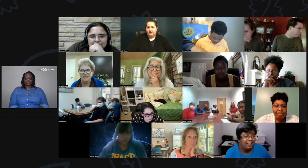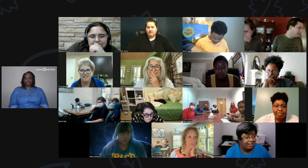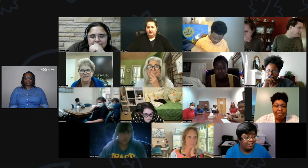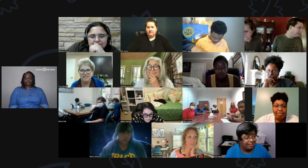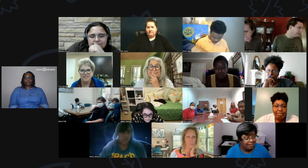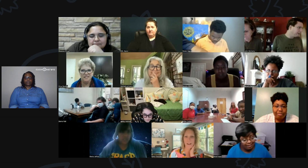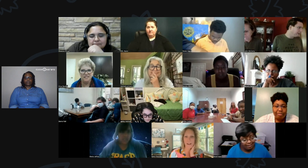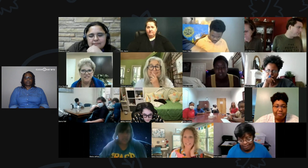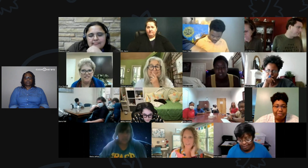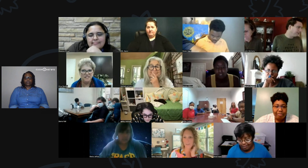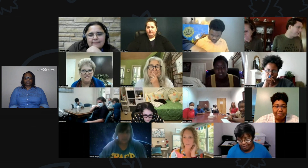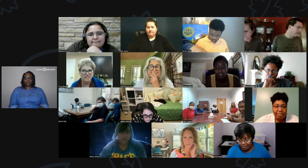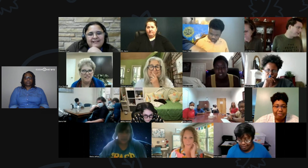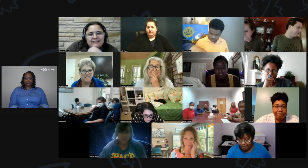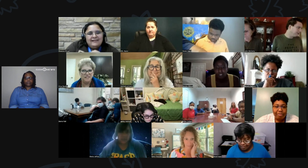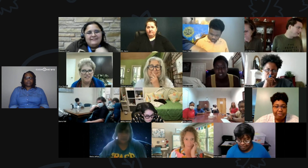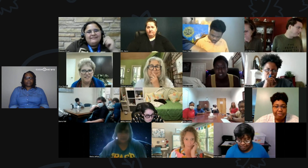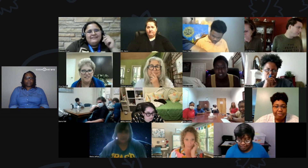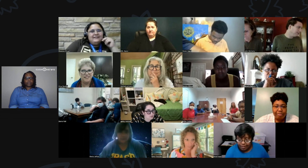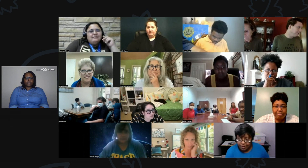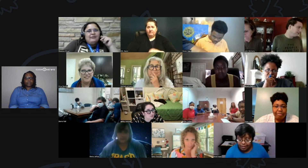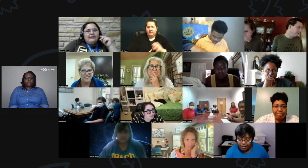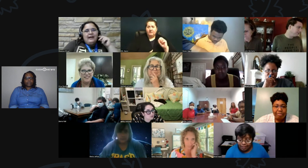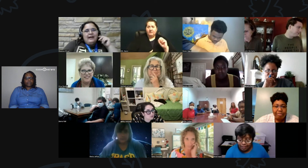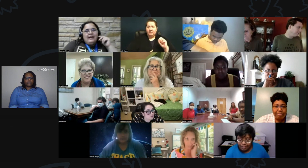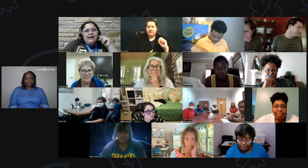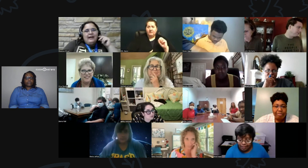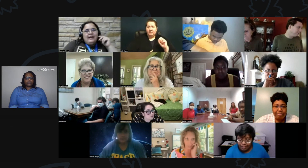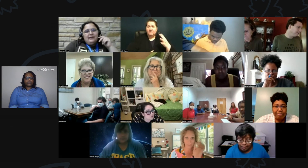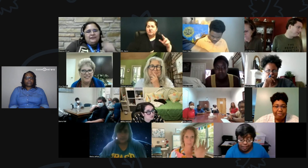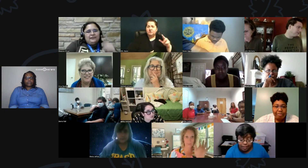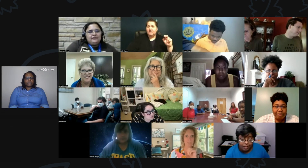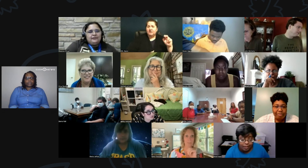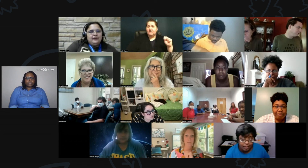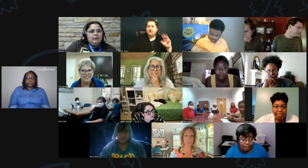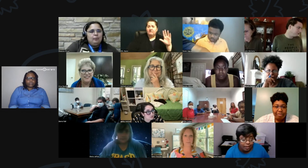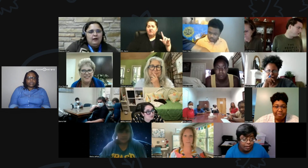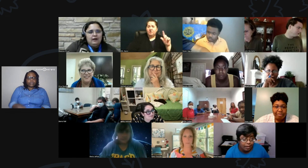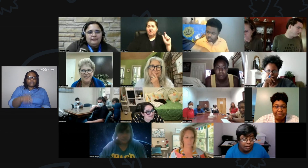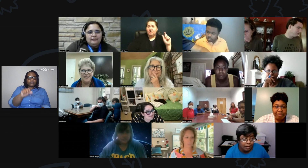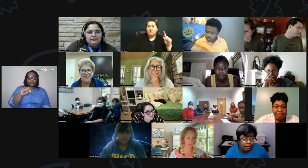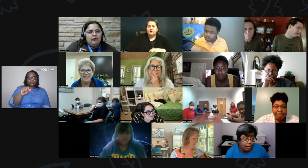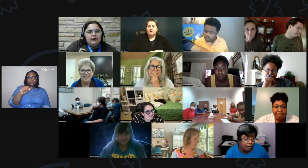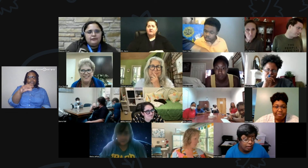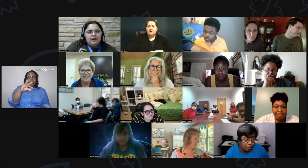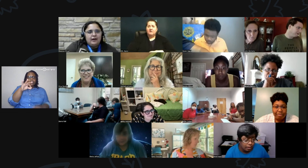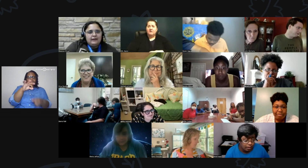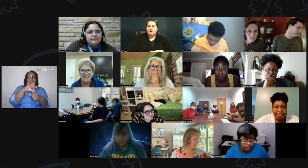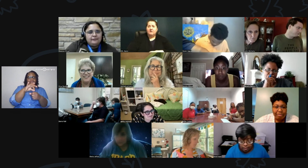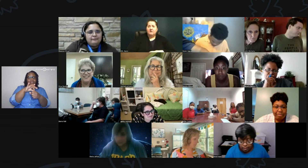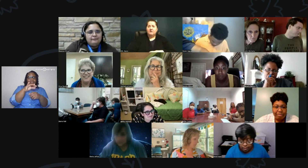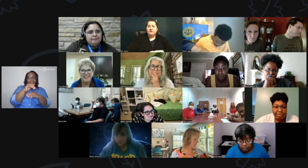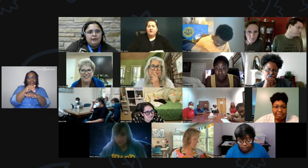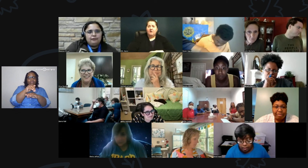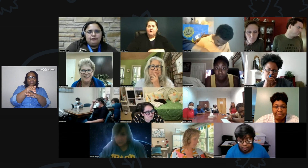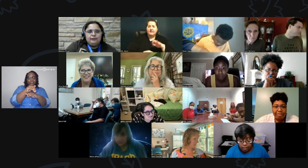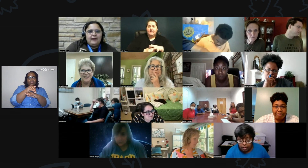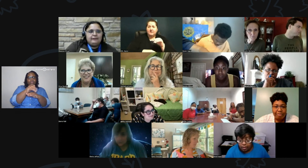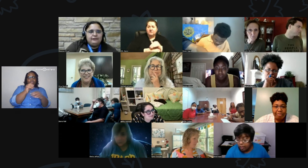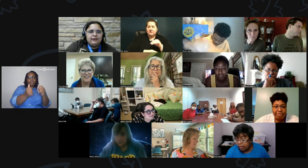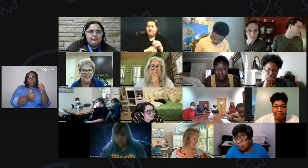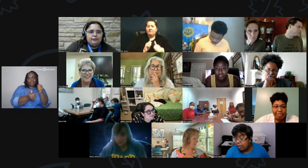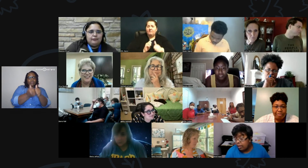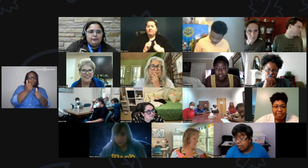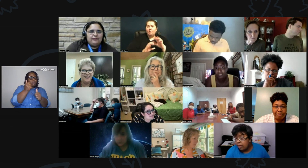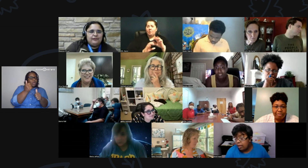Right. Shannon, what's up? Guys, I'll tell you what, on election night, most groups have